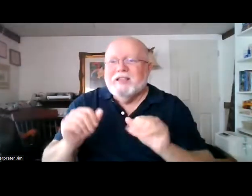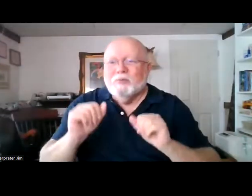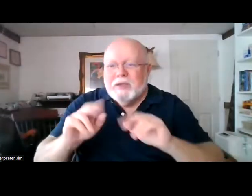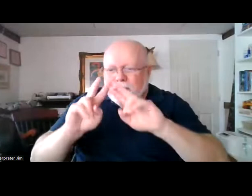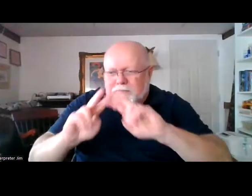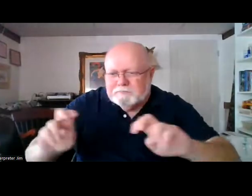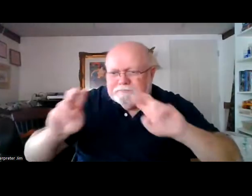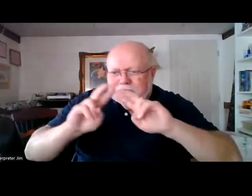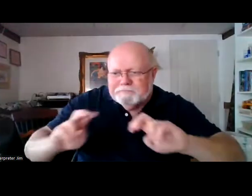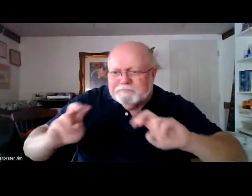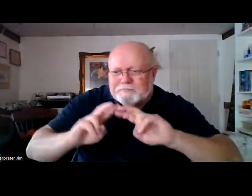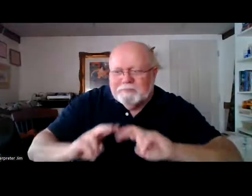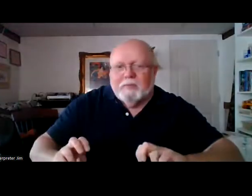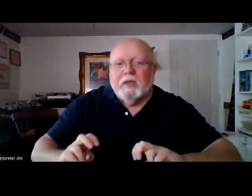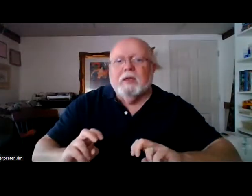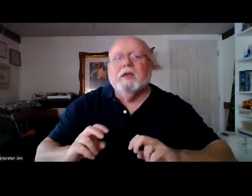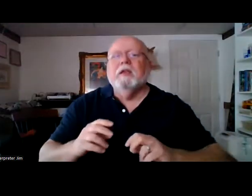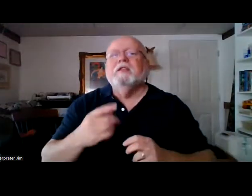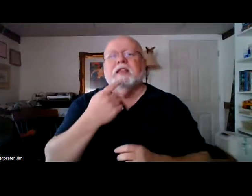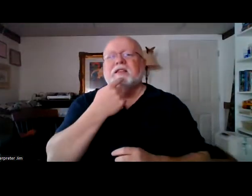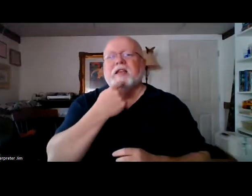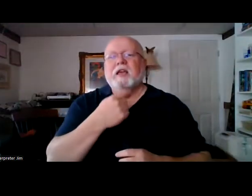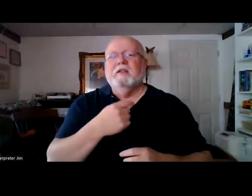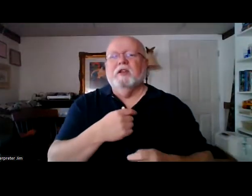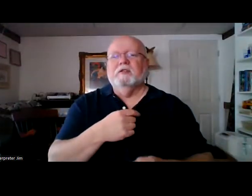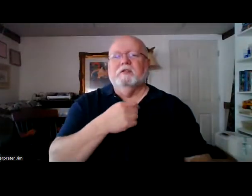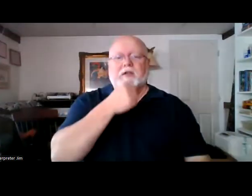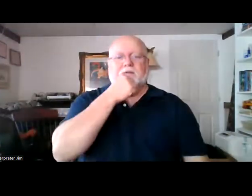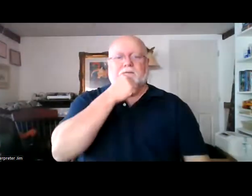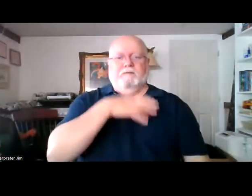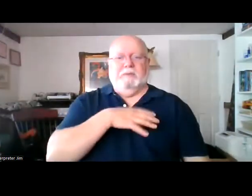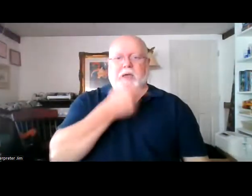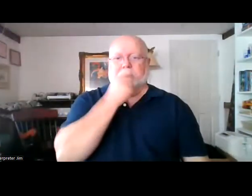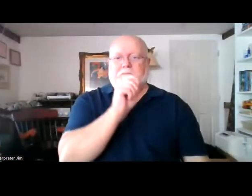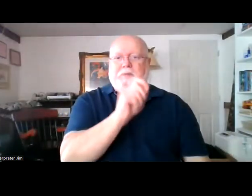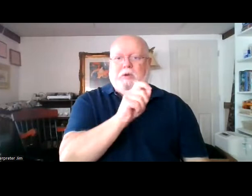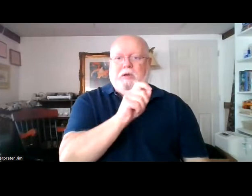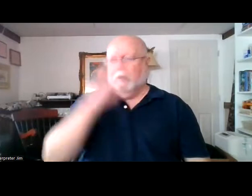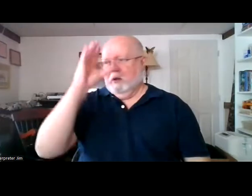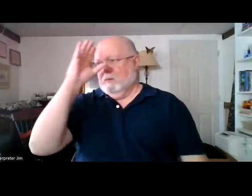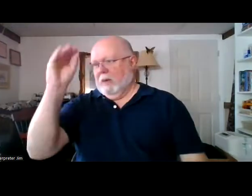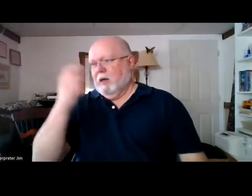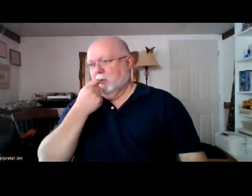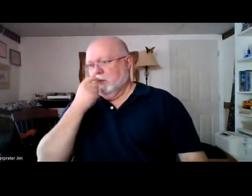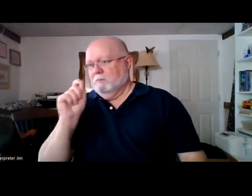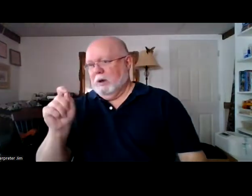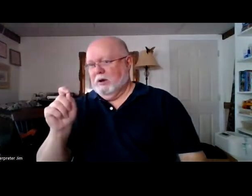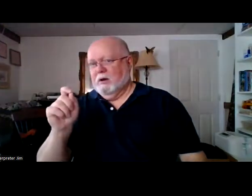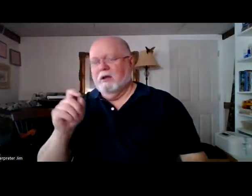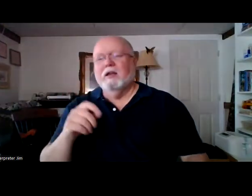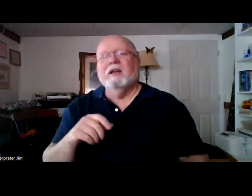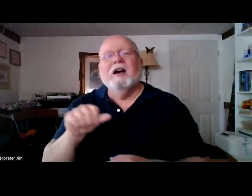this. A lot of times it was female, male. That's it. Sometimes, some of the studies may have looked at things like